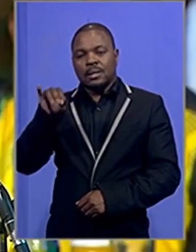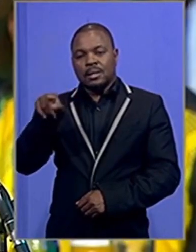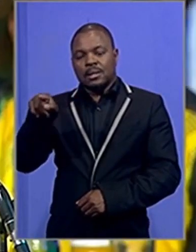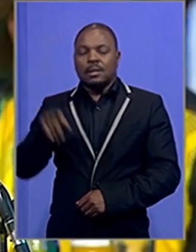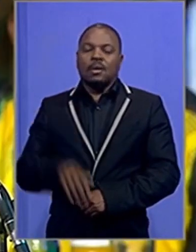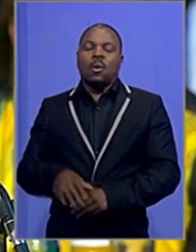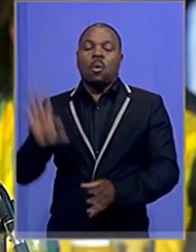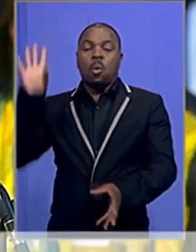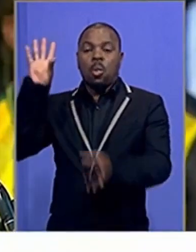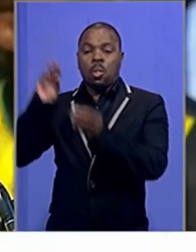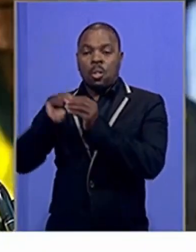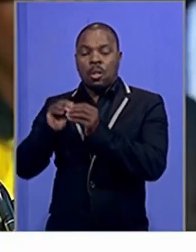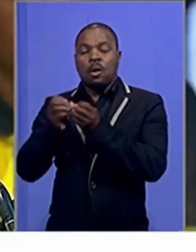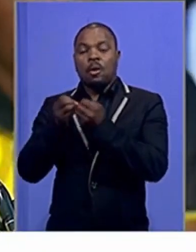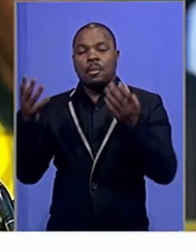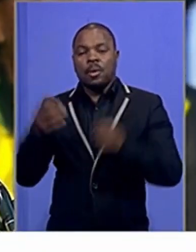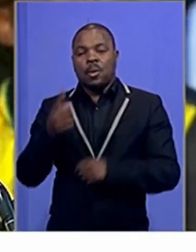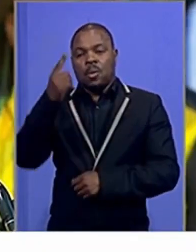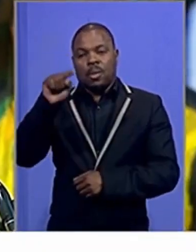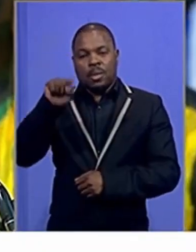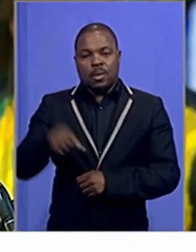his total is